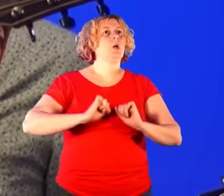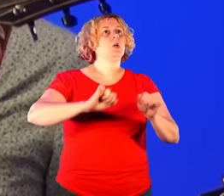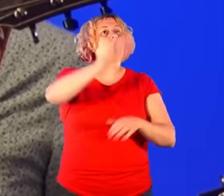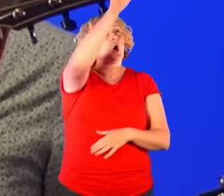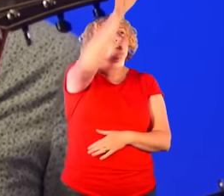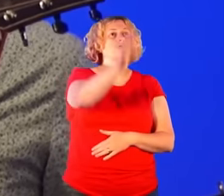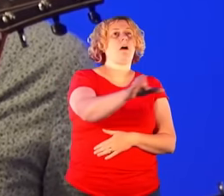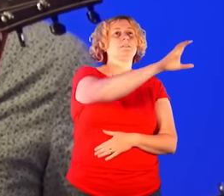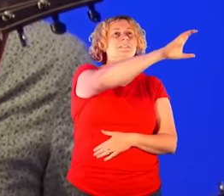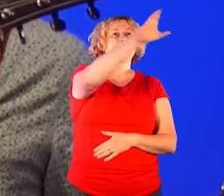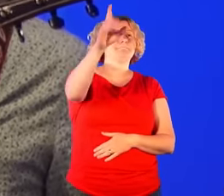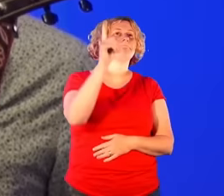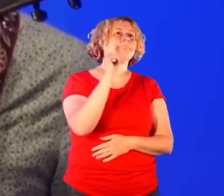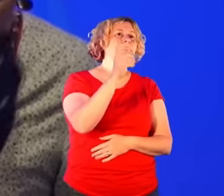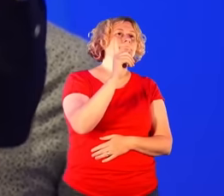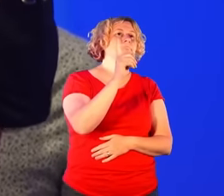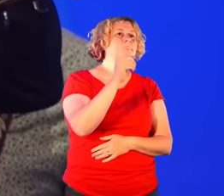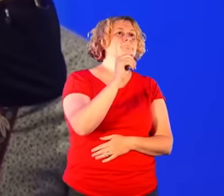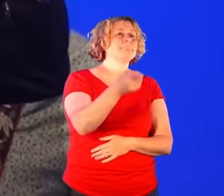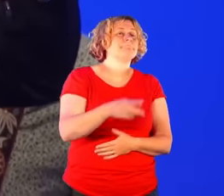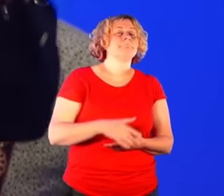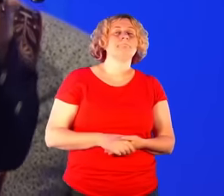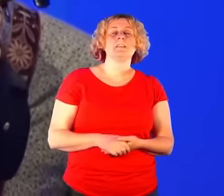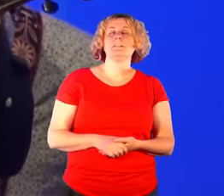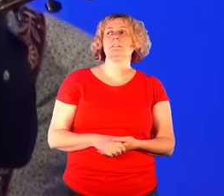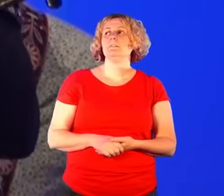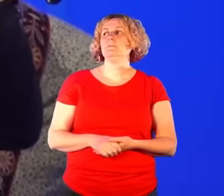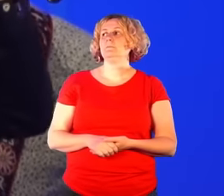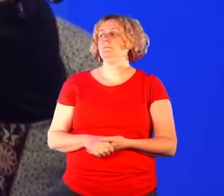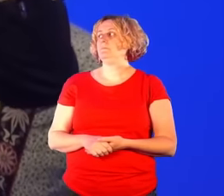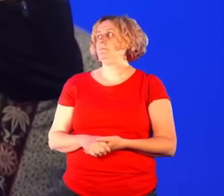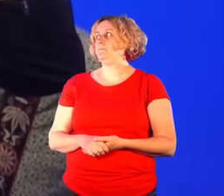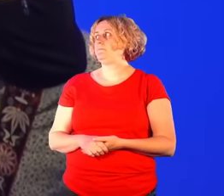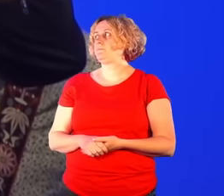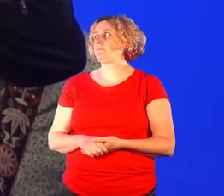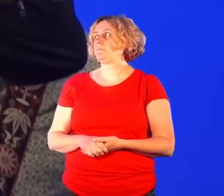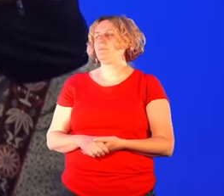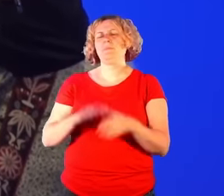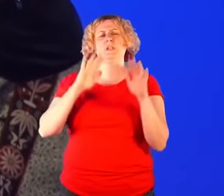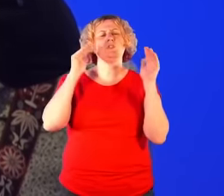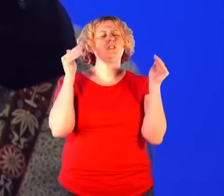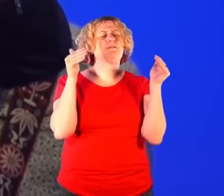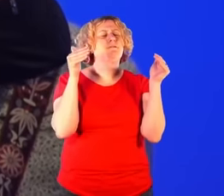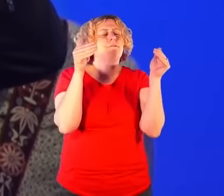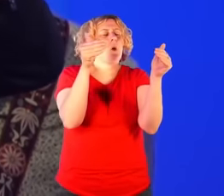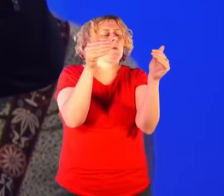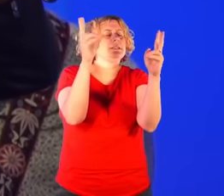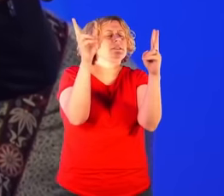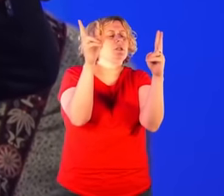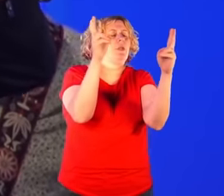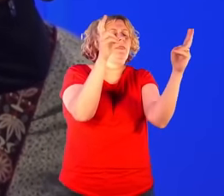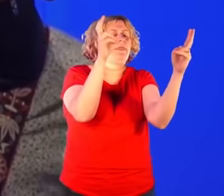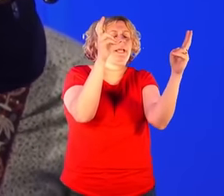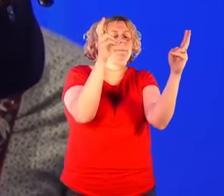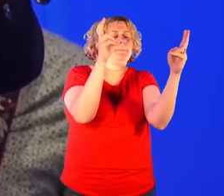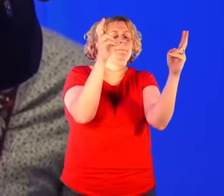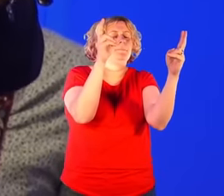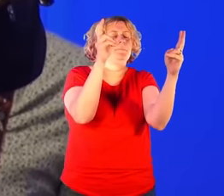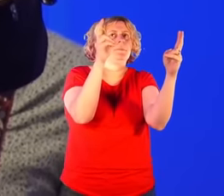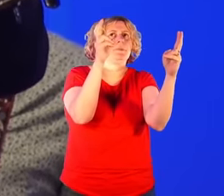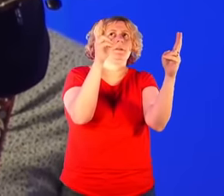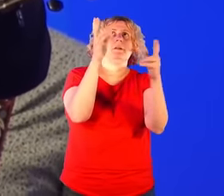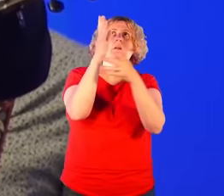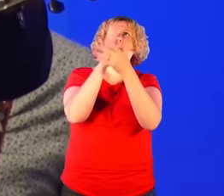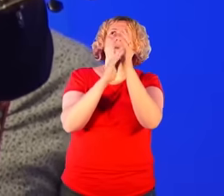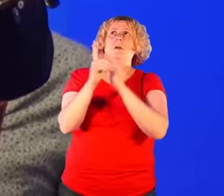All." And again, just focuses in the fact that God chooses not to see beyond the blood